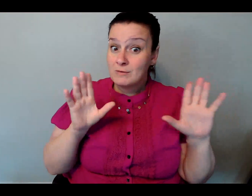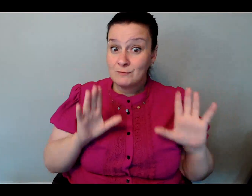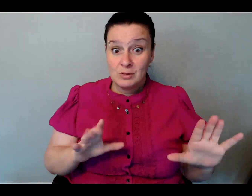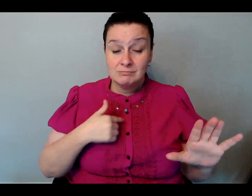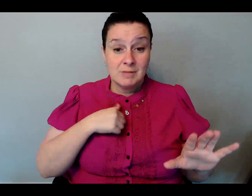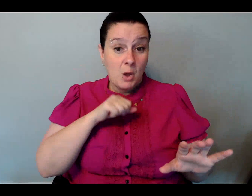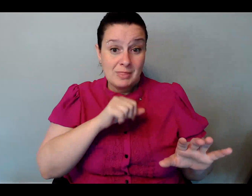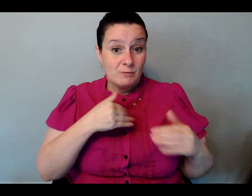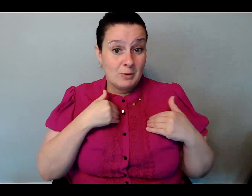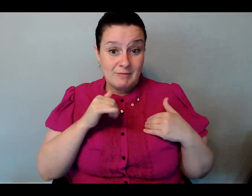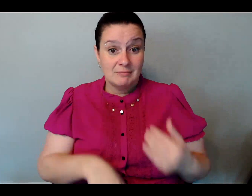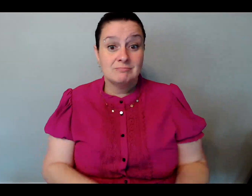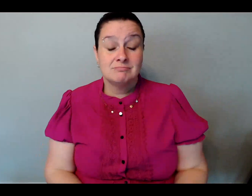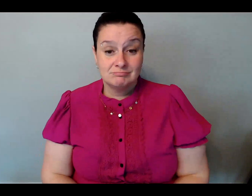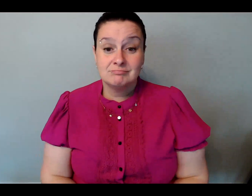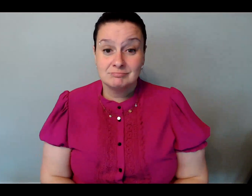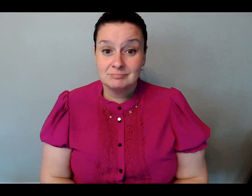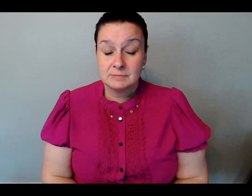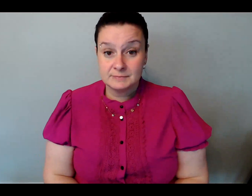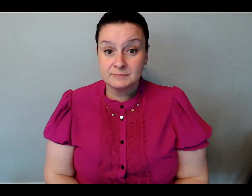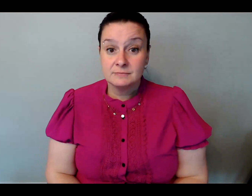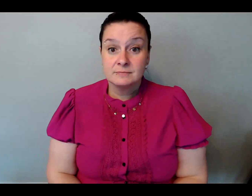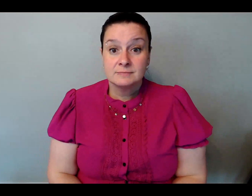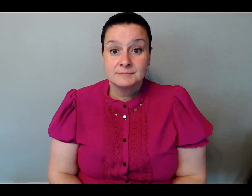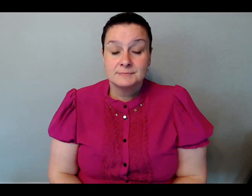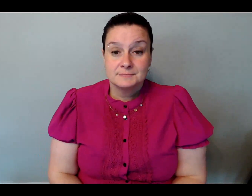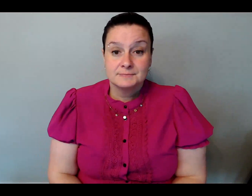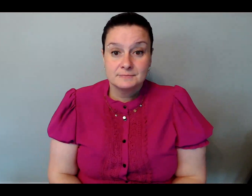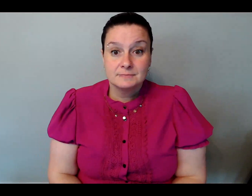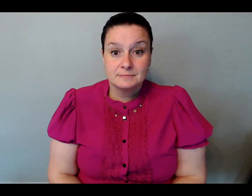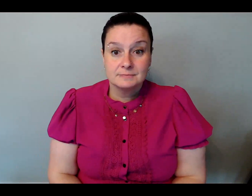have that. Um,